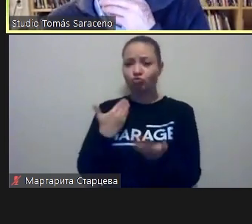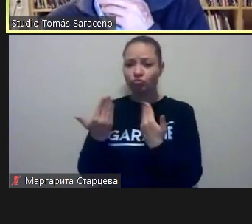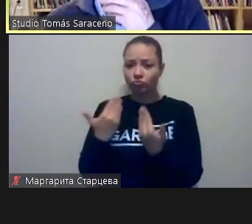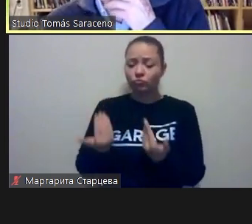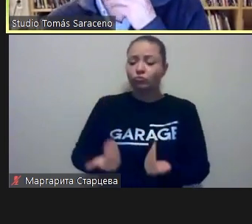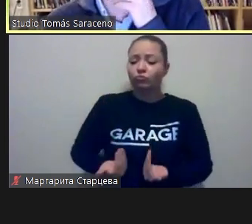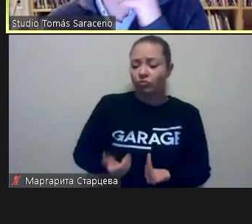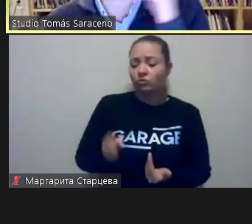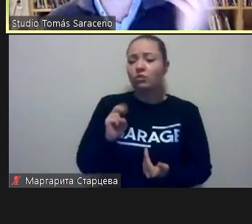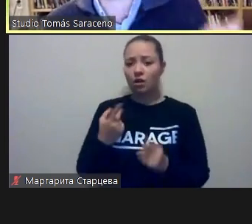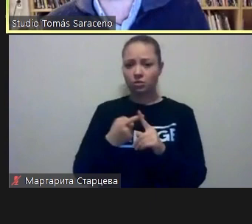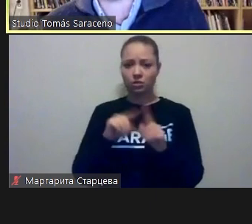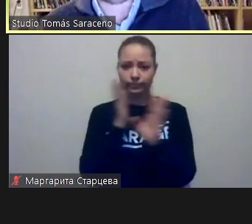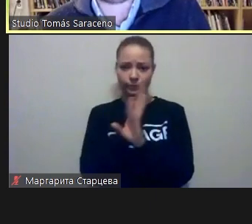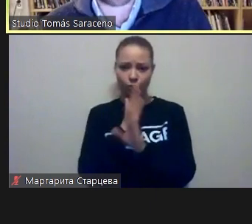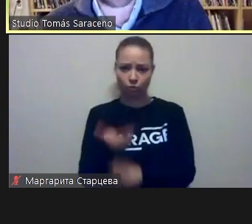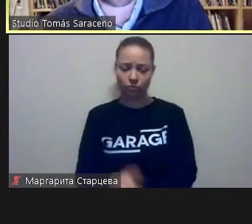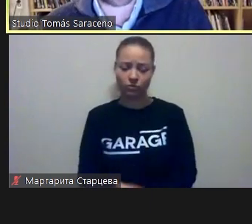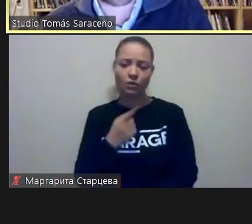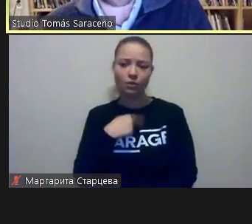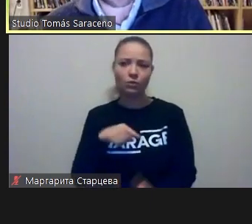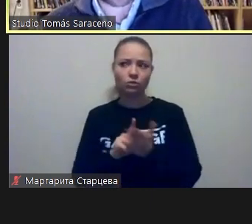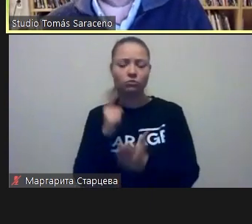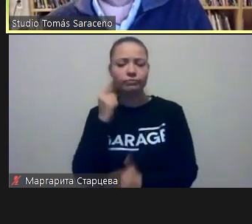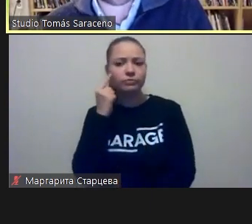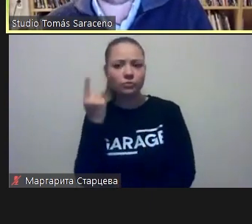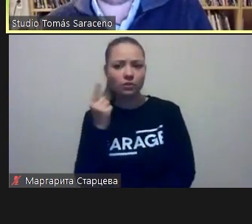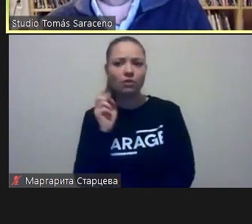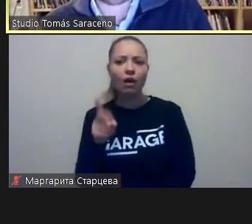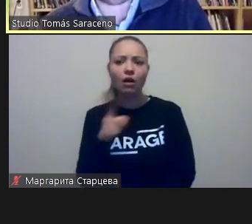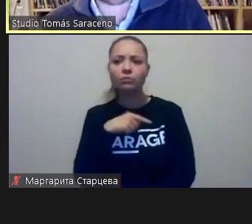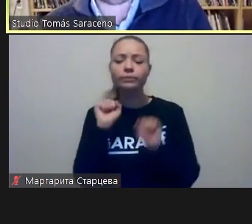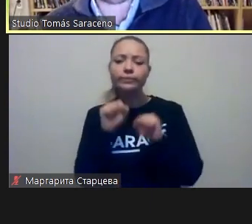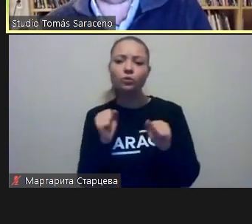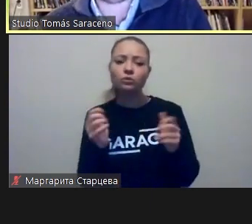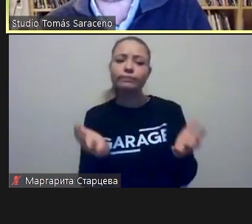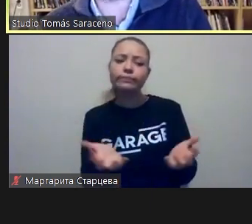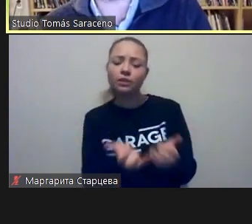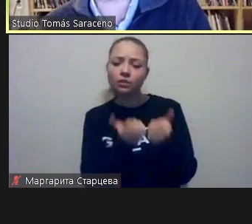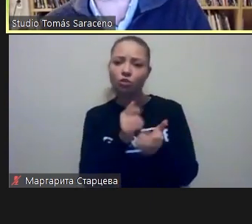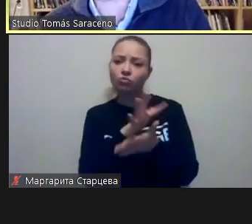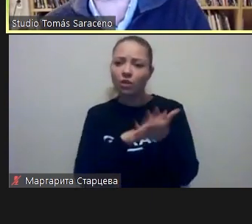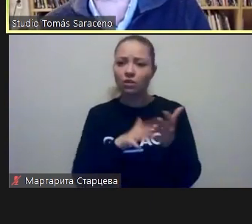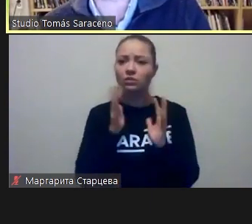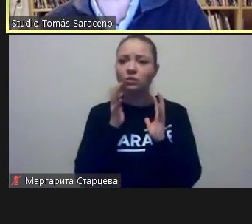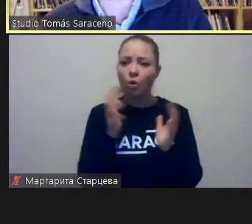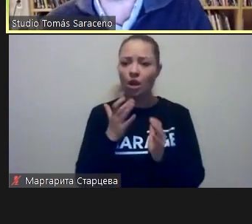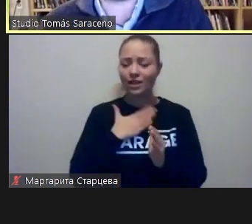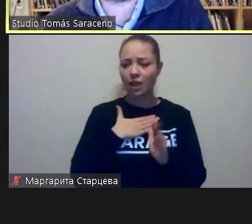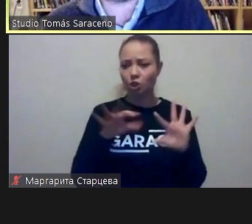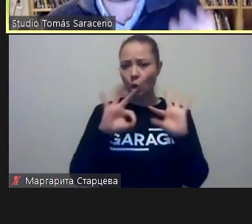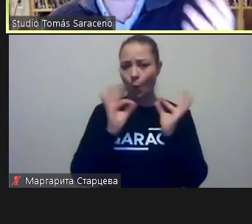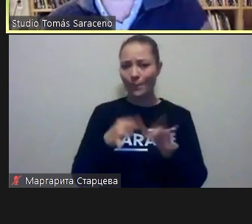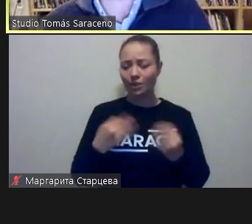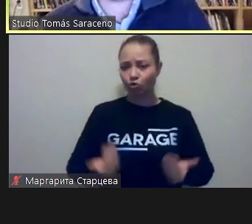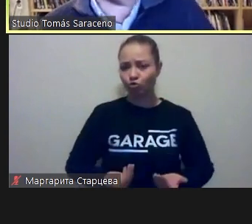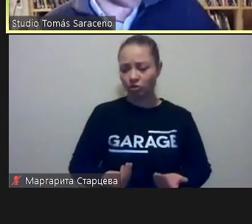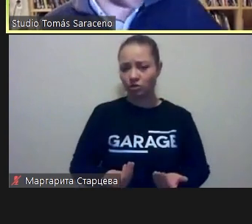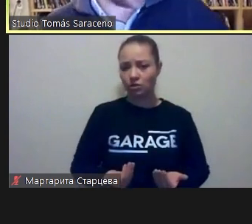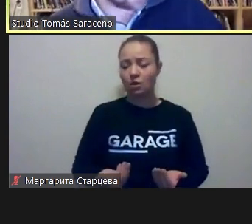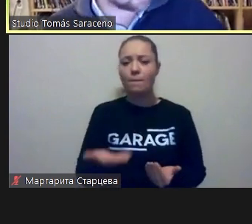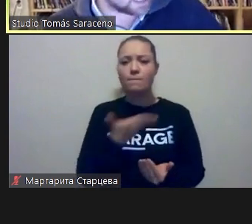of life, if we kind of start to explode or mine what it's called today the rush to the white gold, because it's